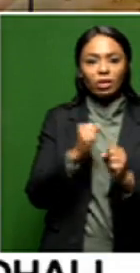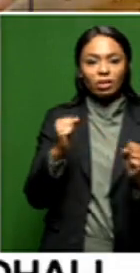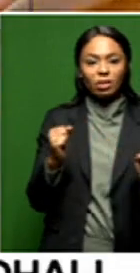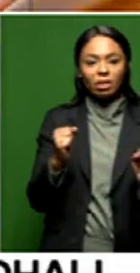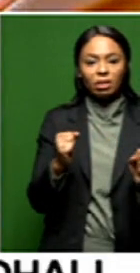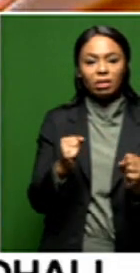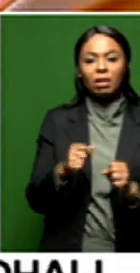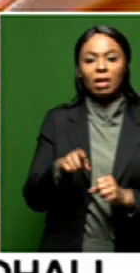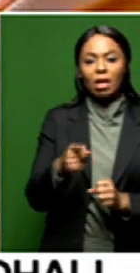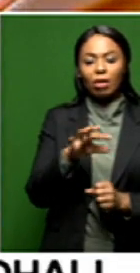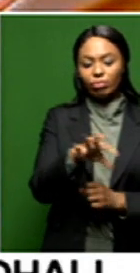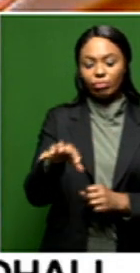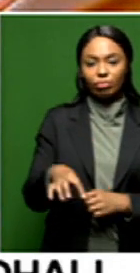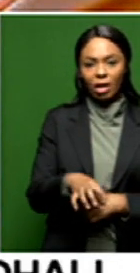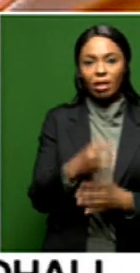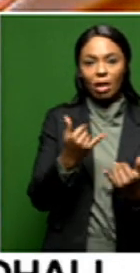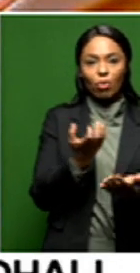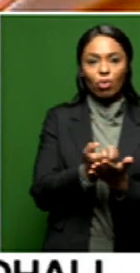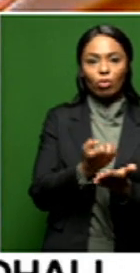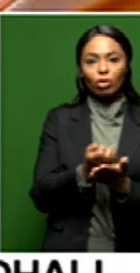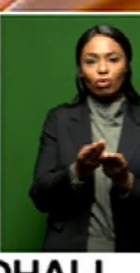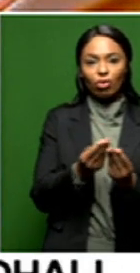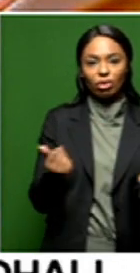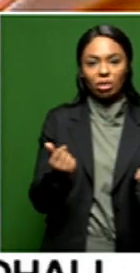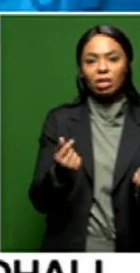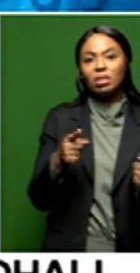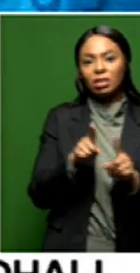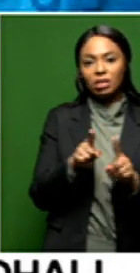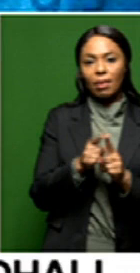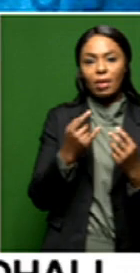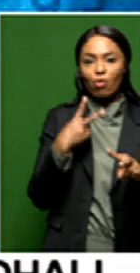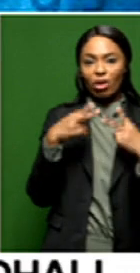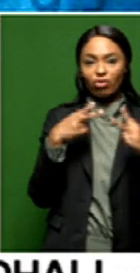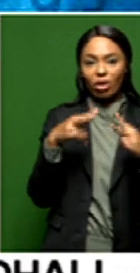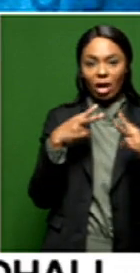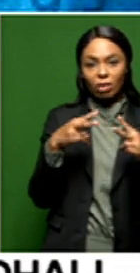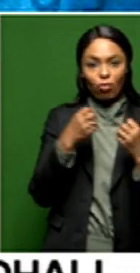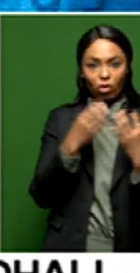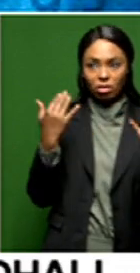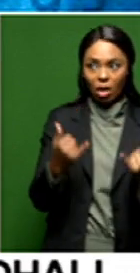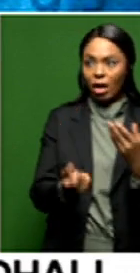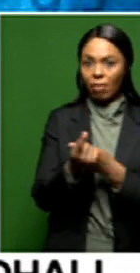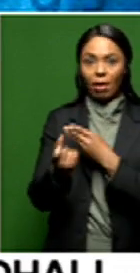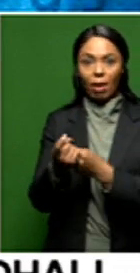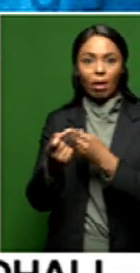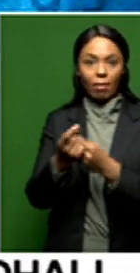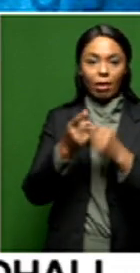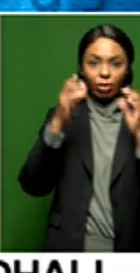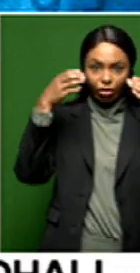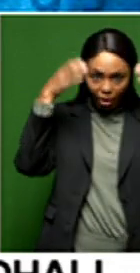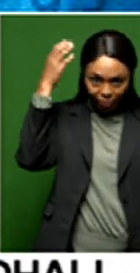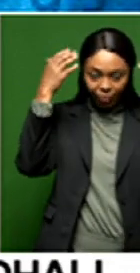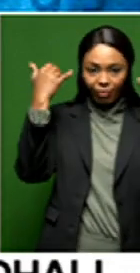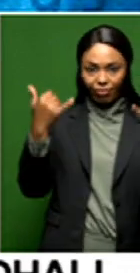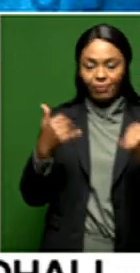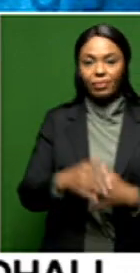Well, not only have they become an economic solution for restaurants and chefs grappling with rising operational costs and fatal blows of the